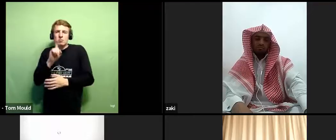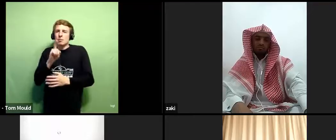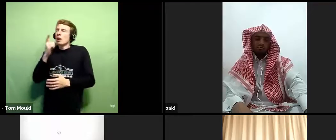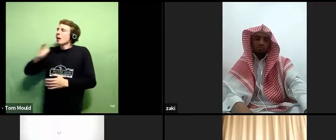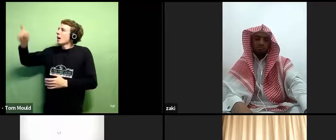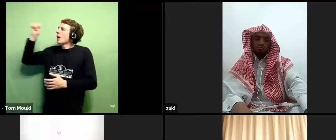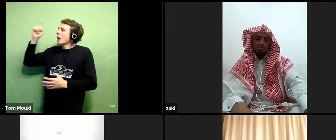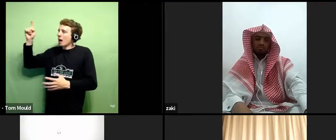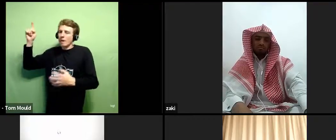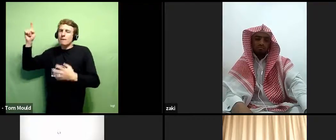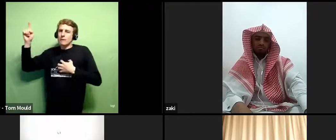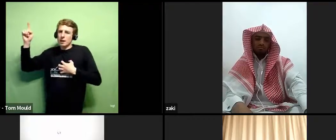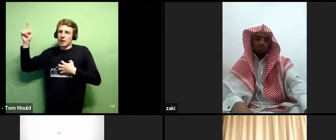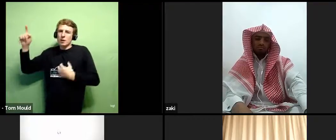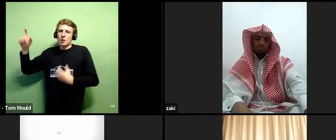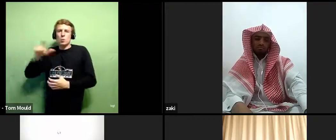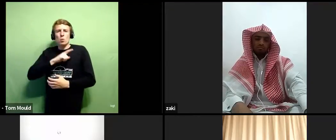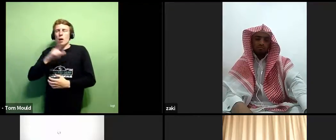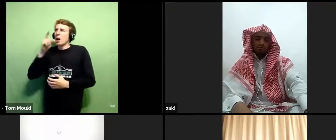punishment.